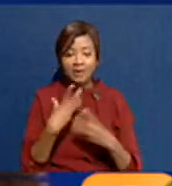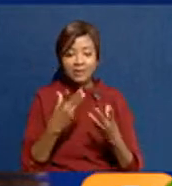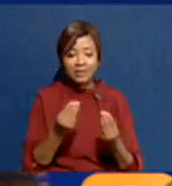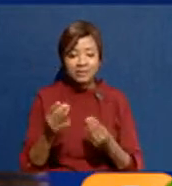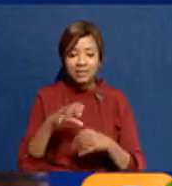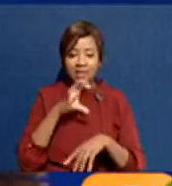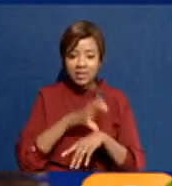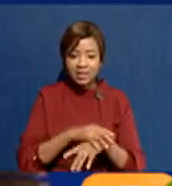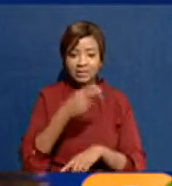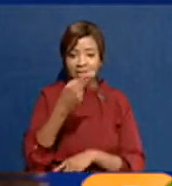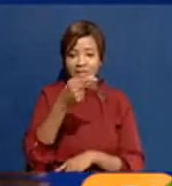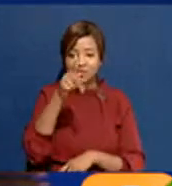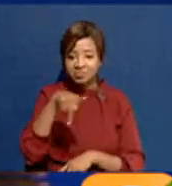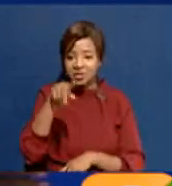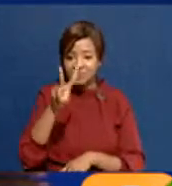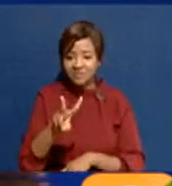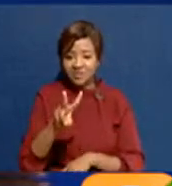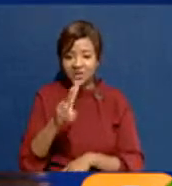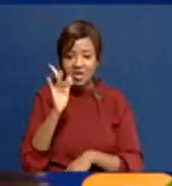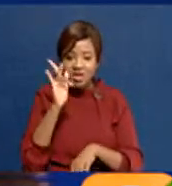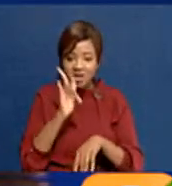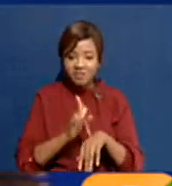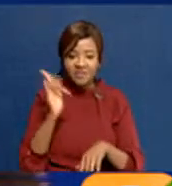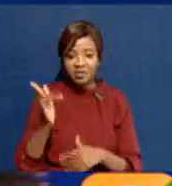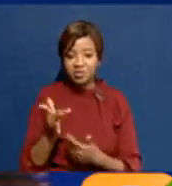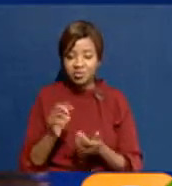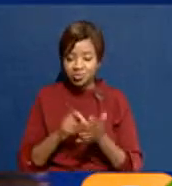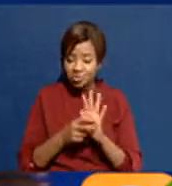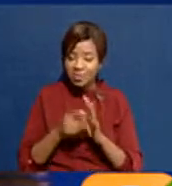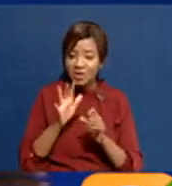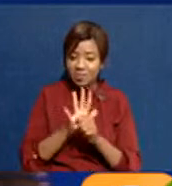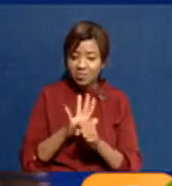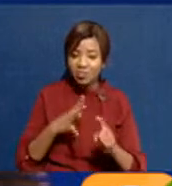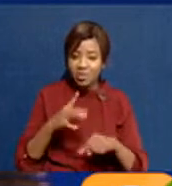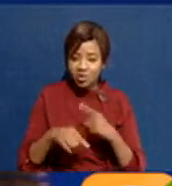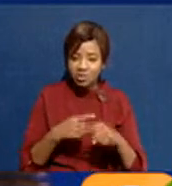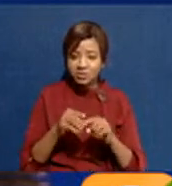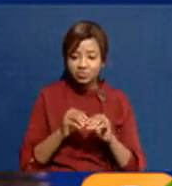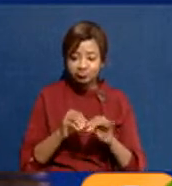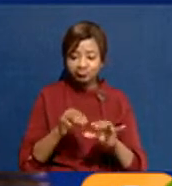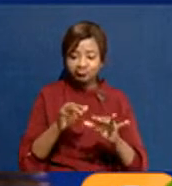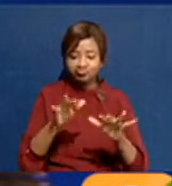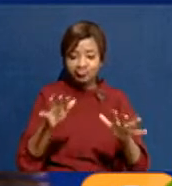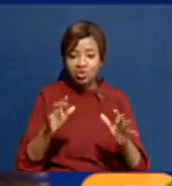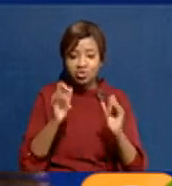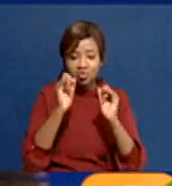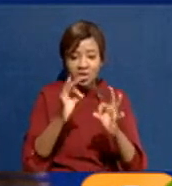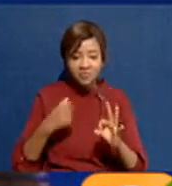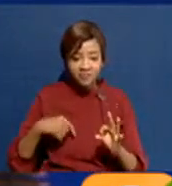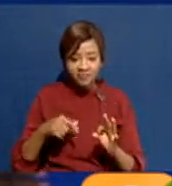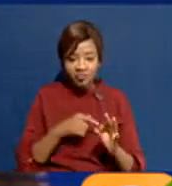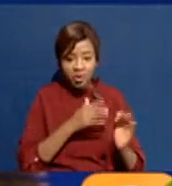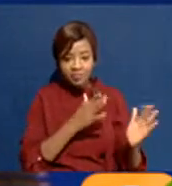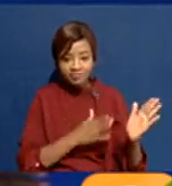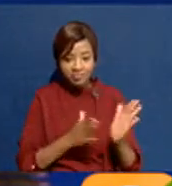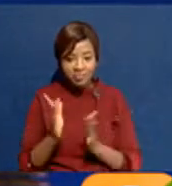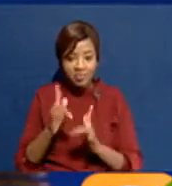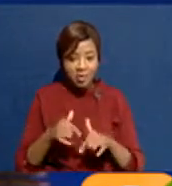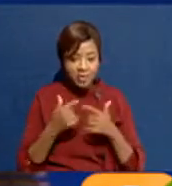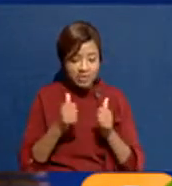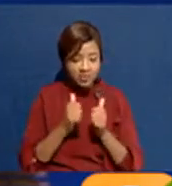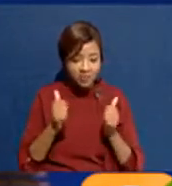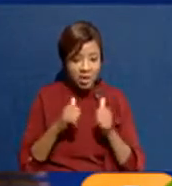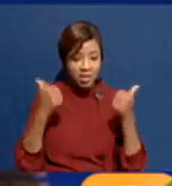HPV infections. So those numbers are going to increase. So unless we put our house in order, and how do we put our house in